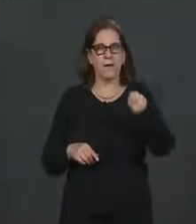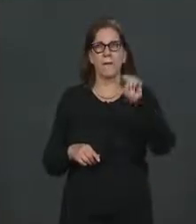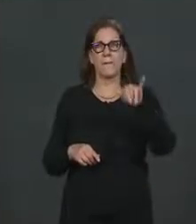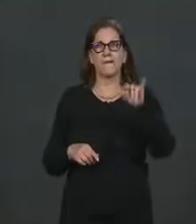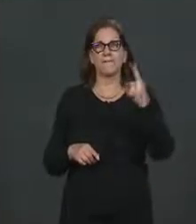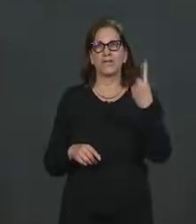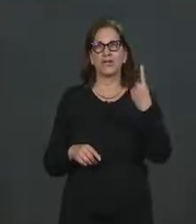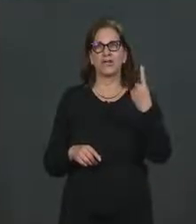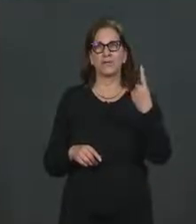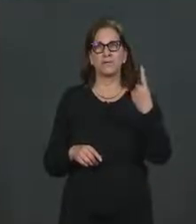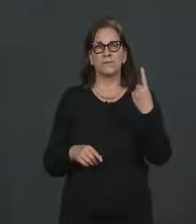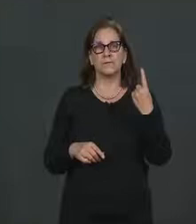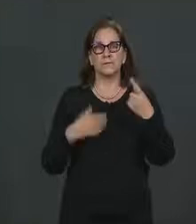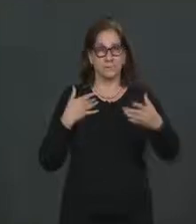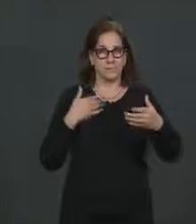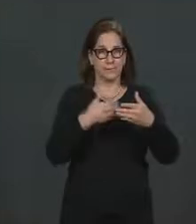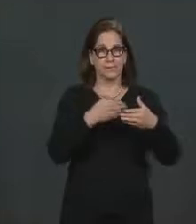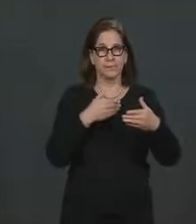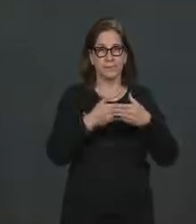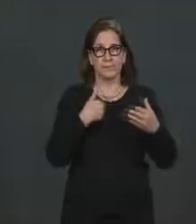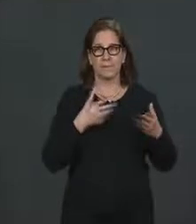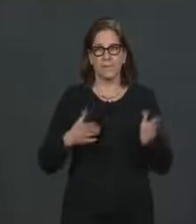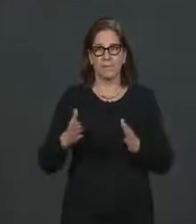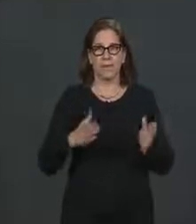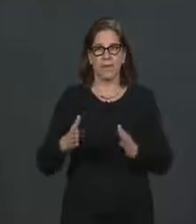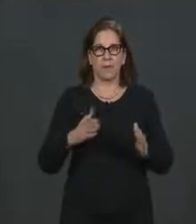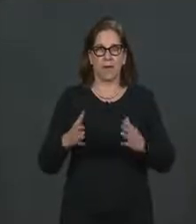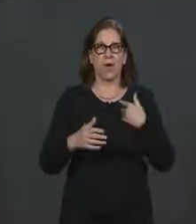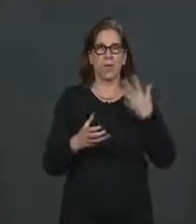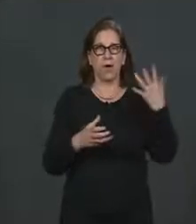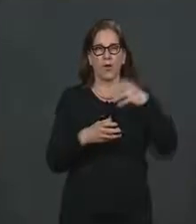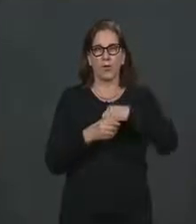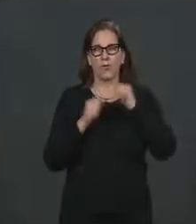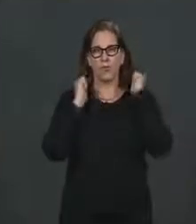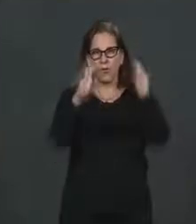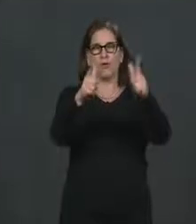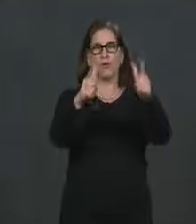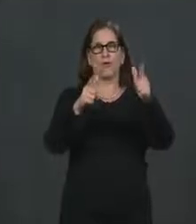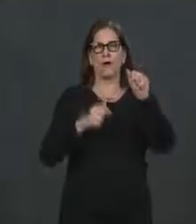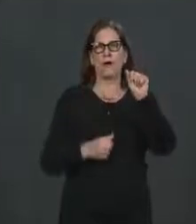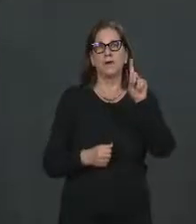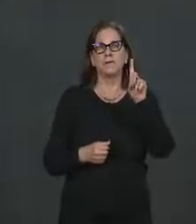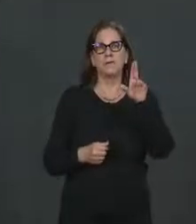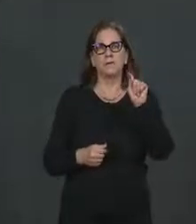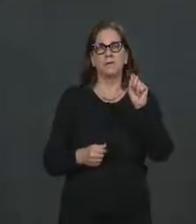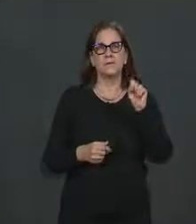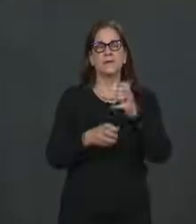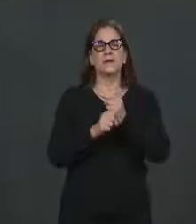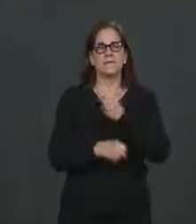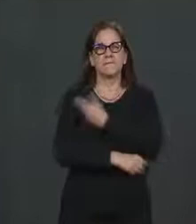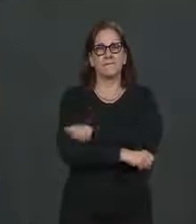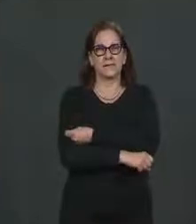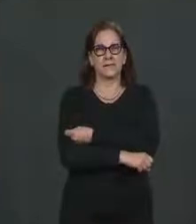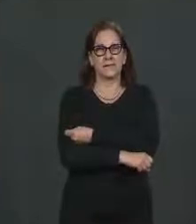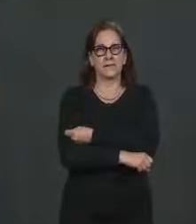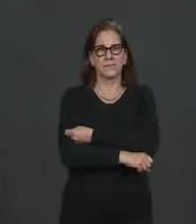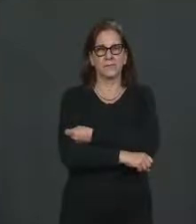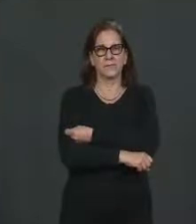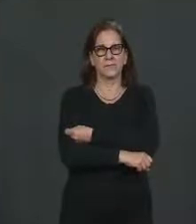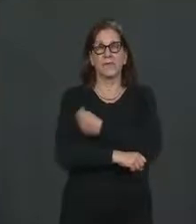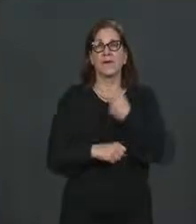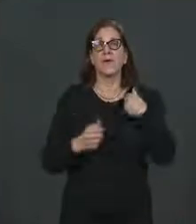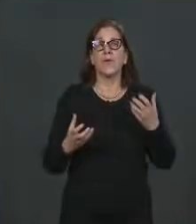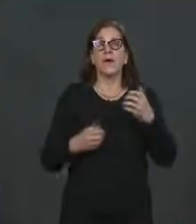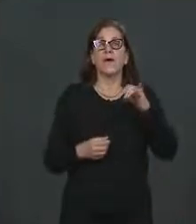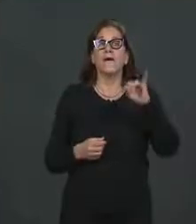groups to enable all adults to get vaccinated is critical to having a July 4th that's closer to normal. I want this to come